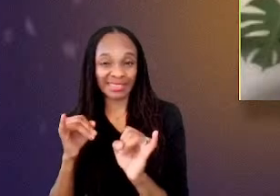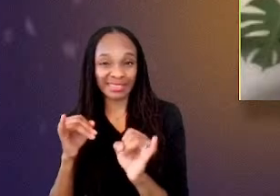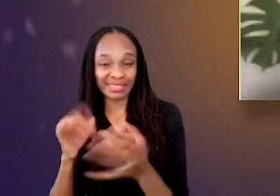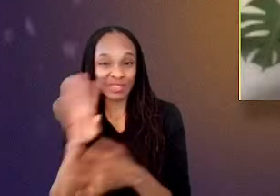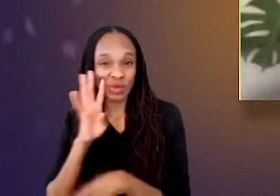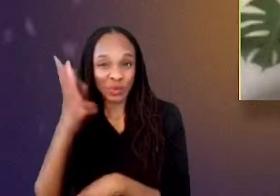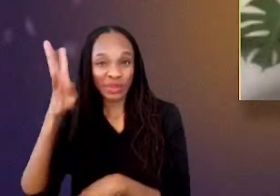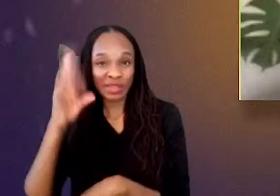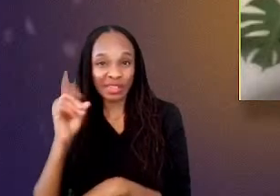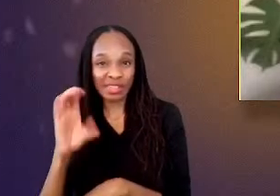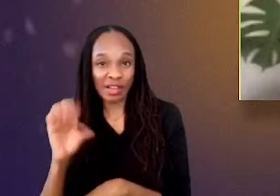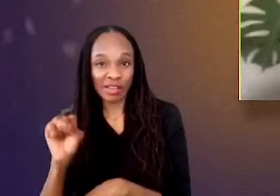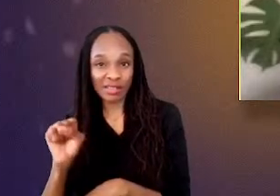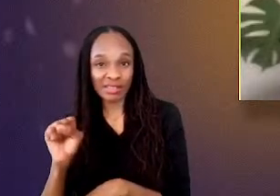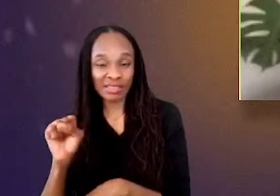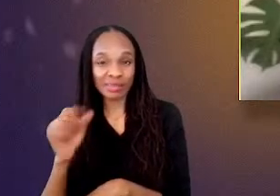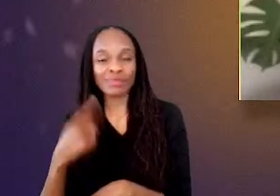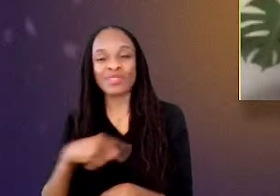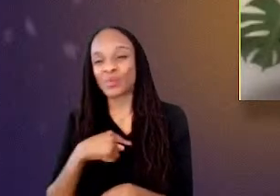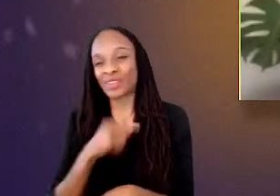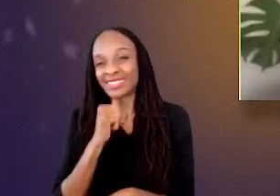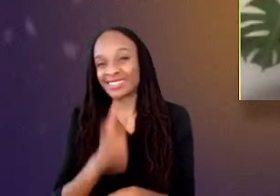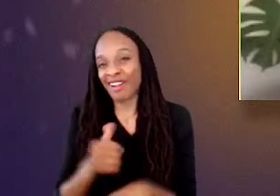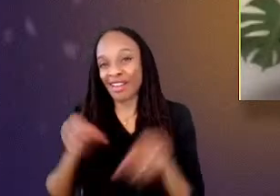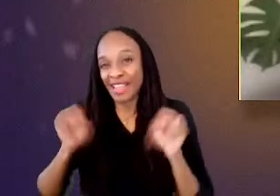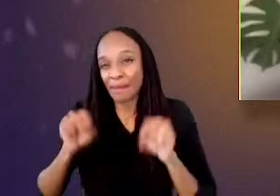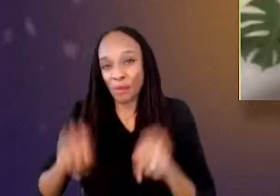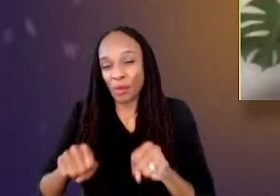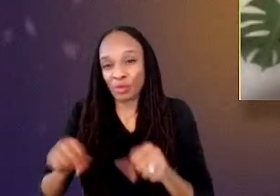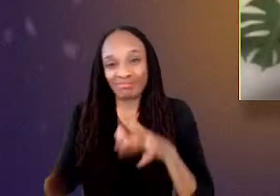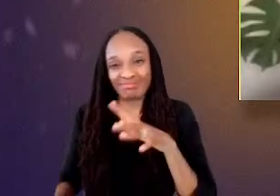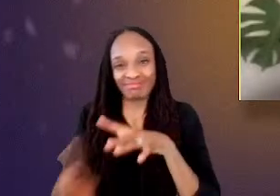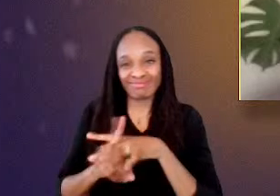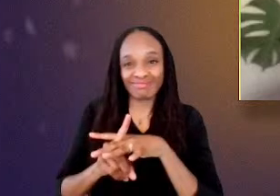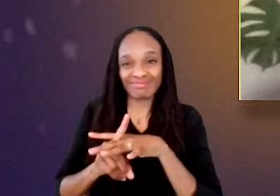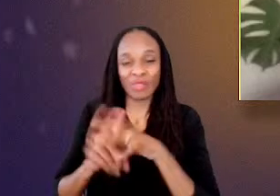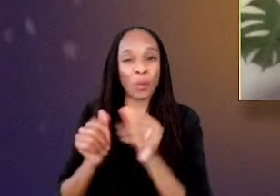created documentaries, we're just not able to come with the same